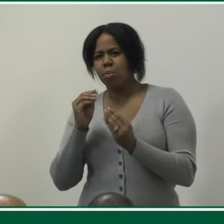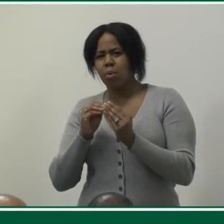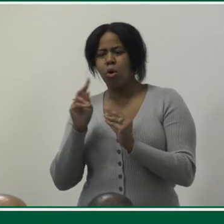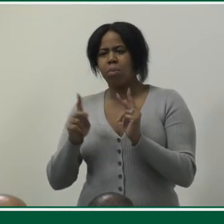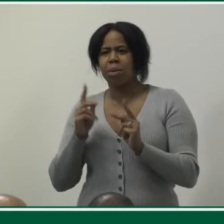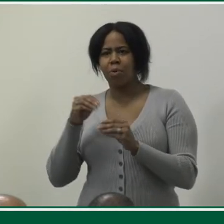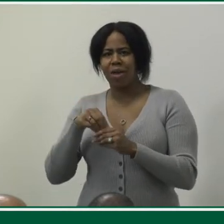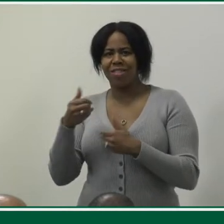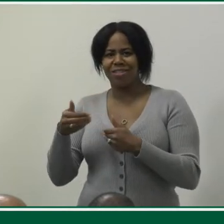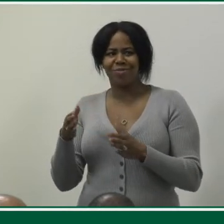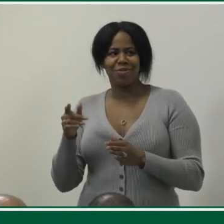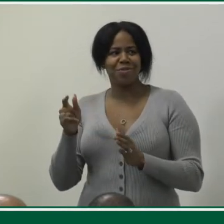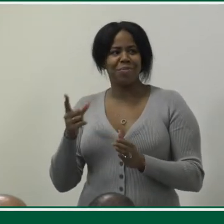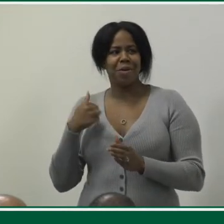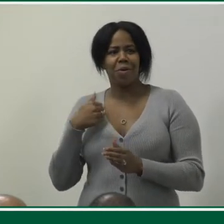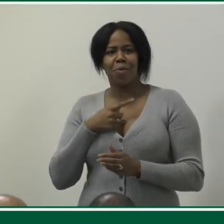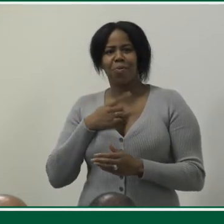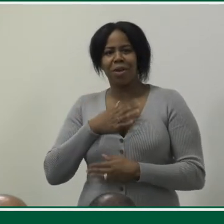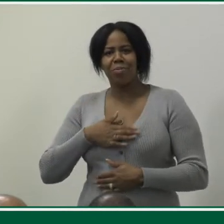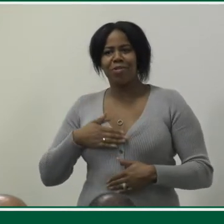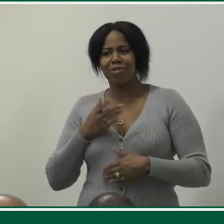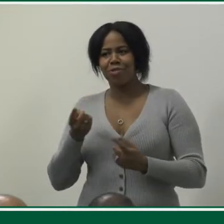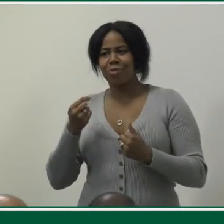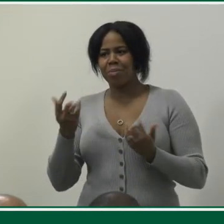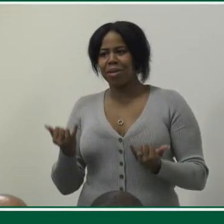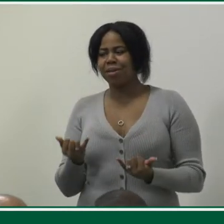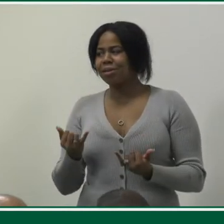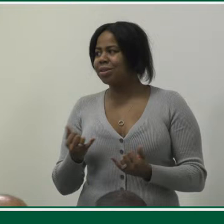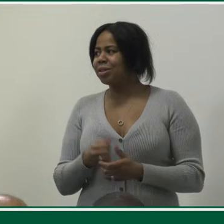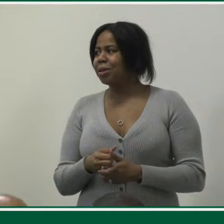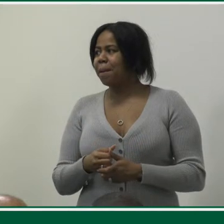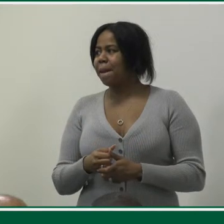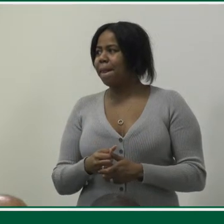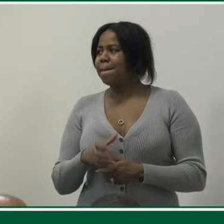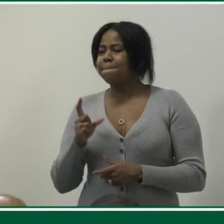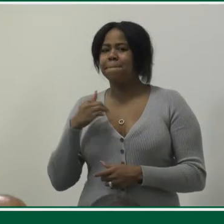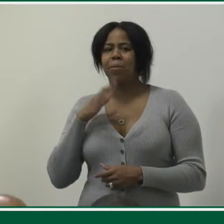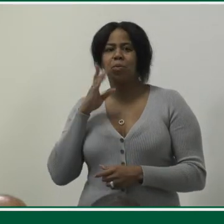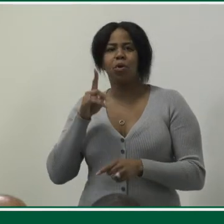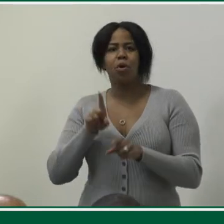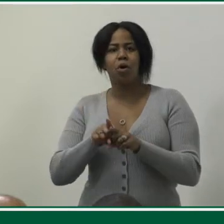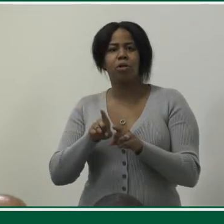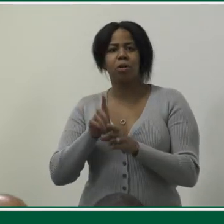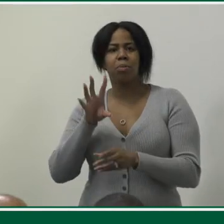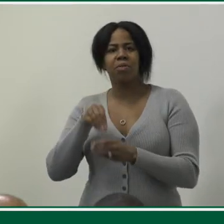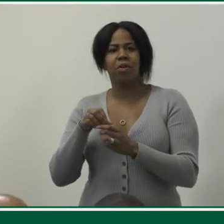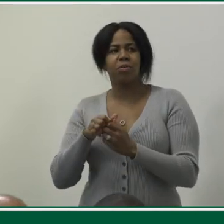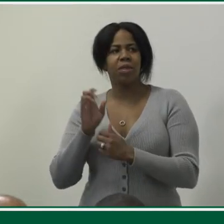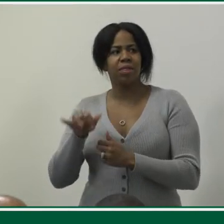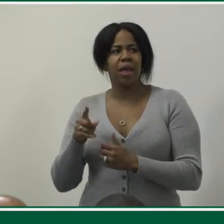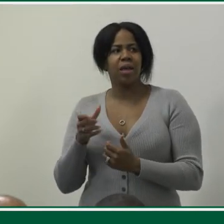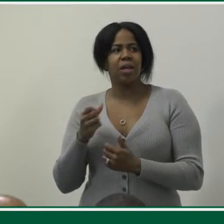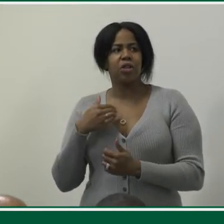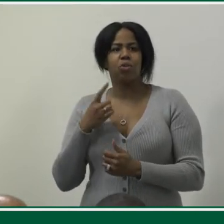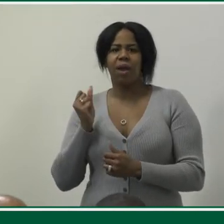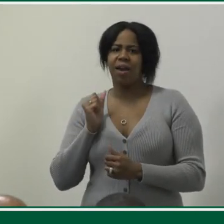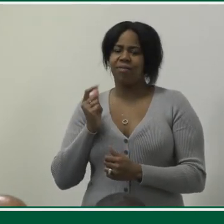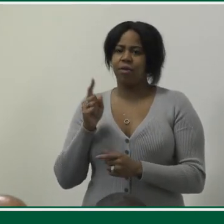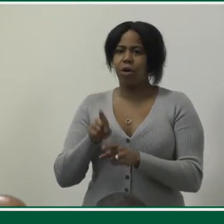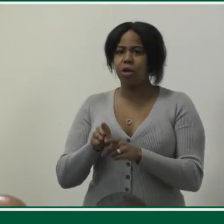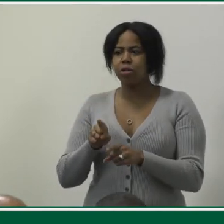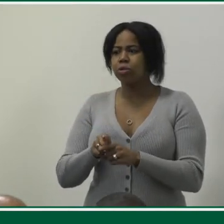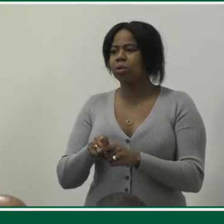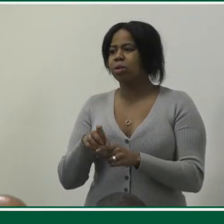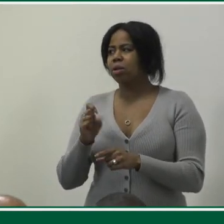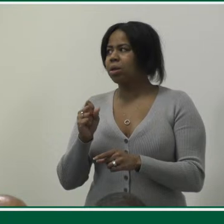also in the room, who we appreciate them being here, who are also gonna be part of this. So they'll have a standalone administrative coordinator,